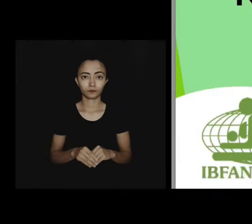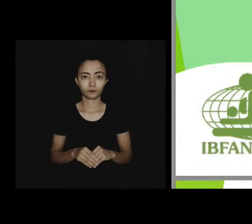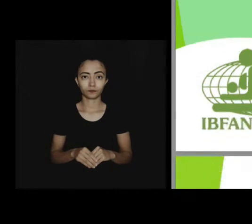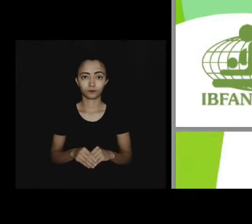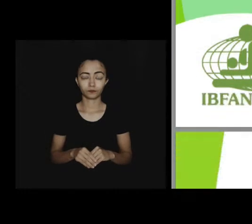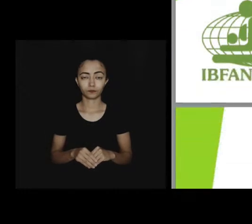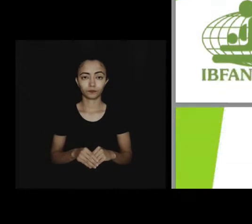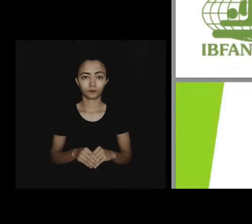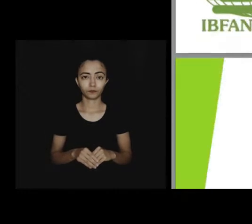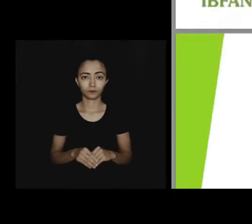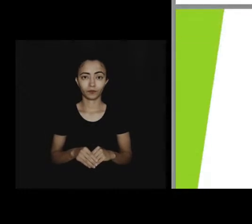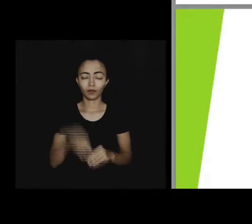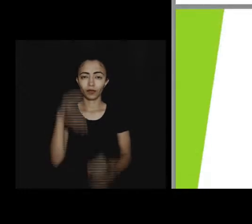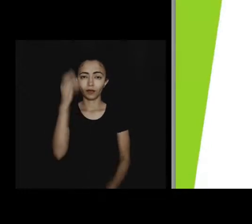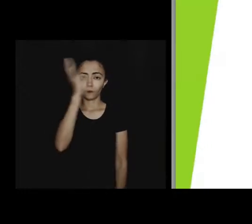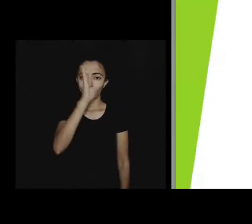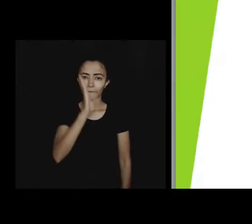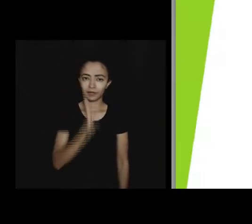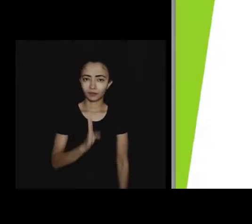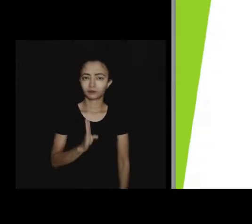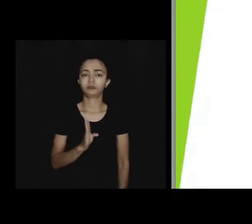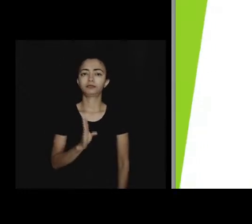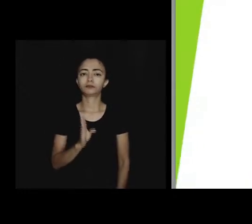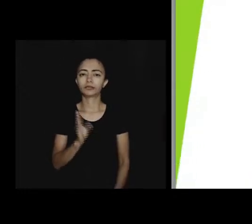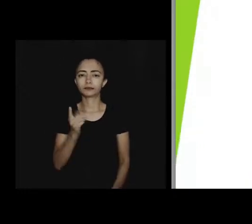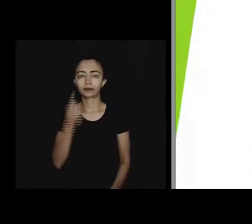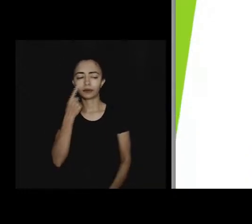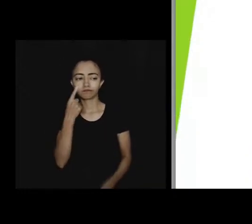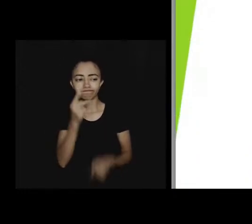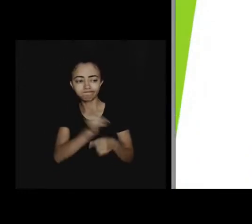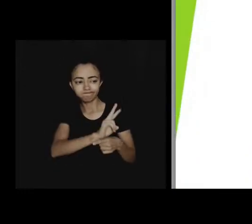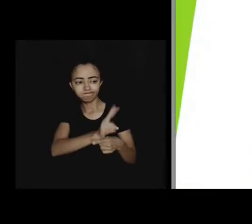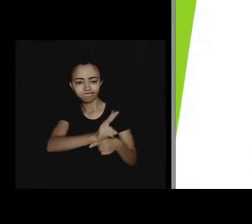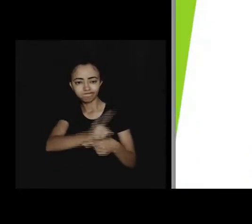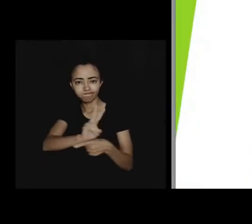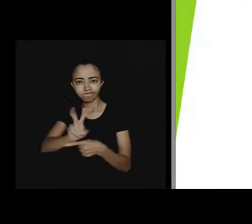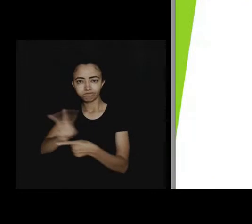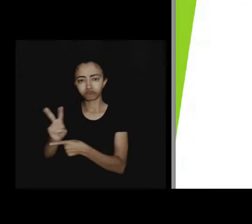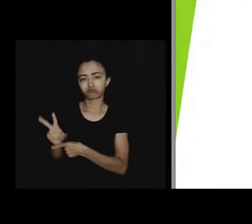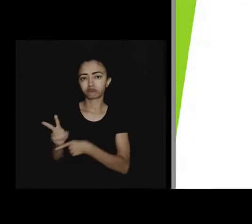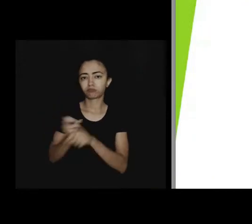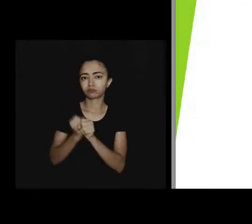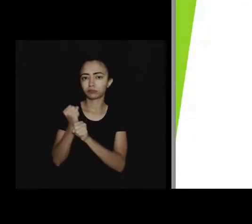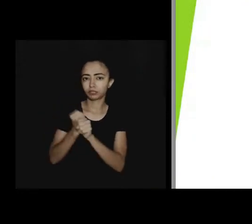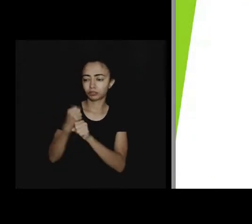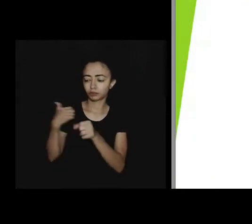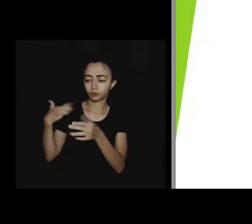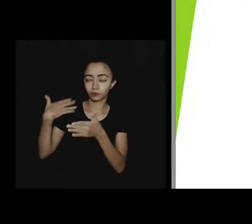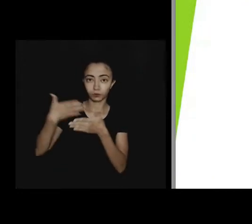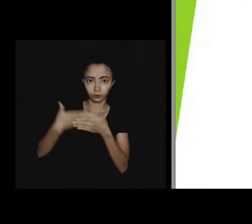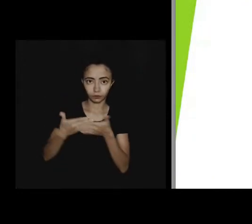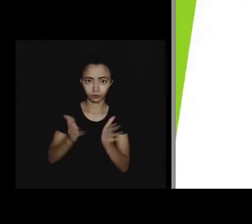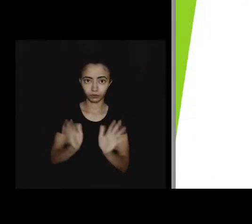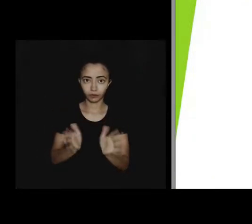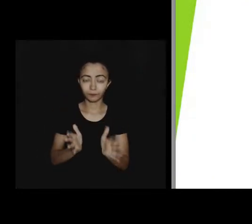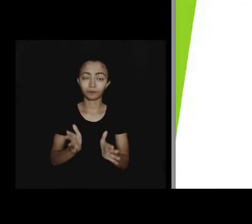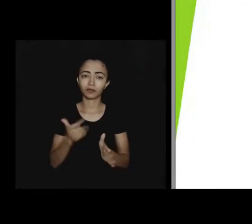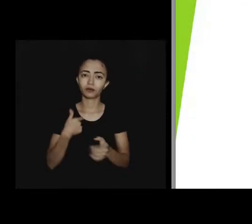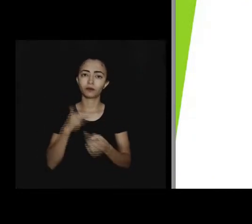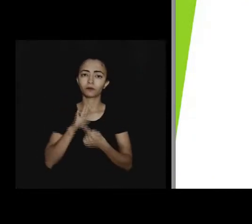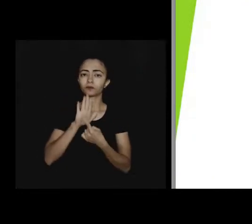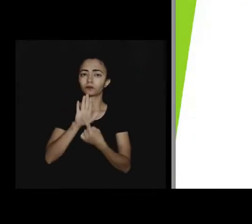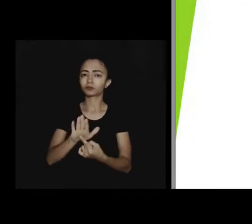Brazil has been monitoring for a very long time, and what I